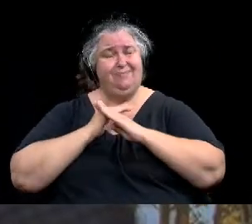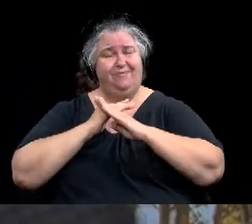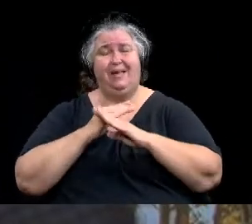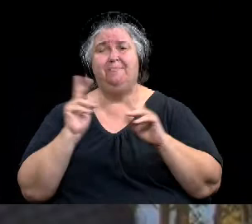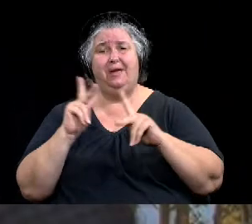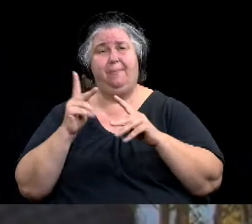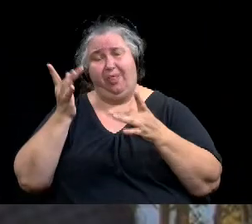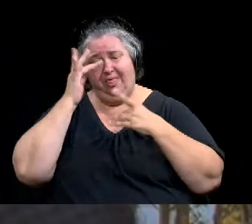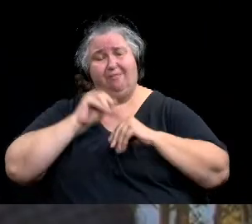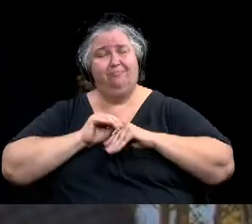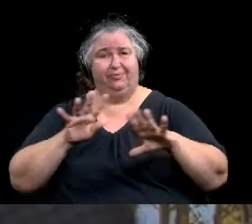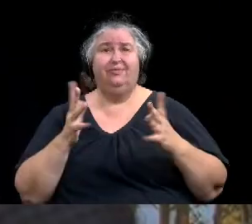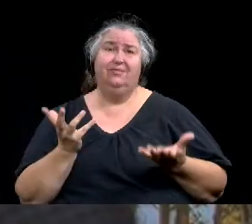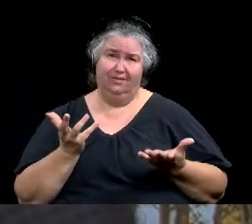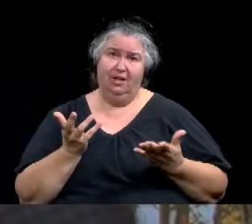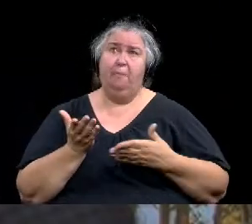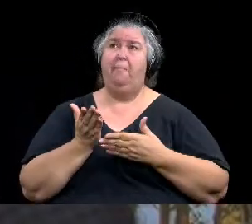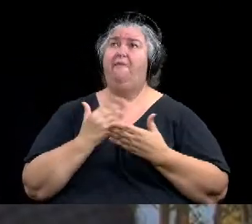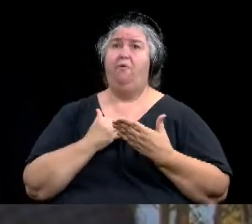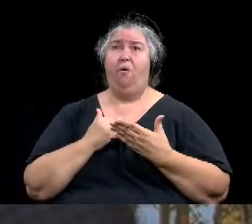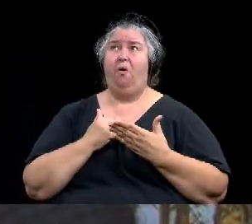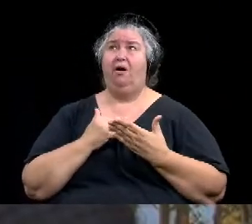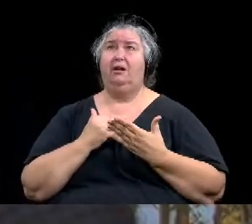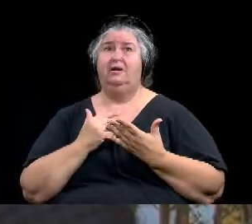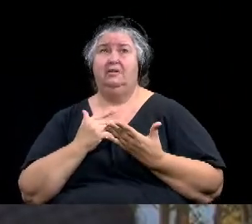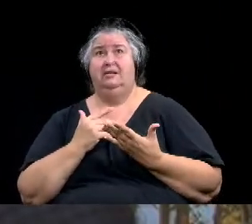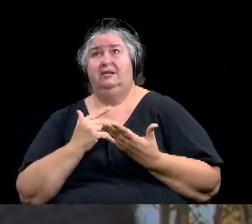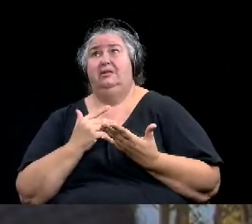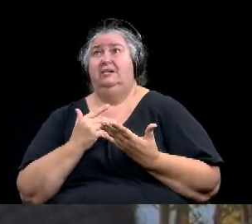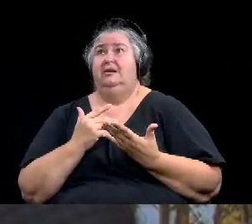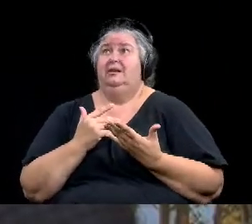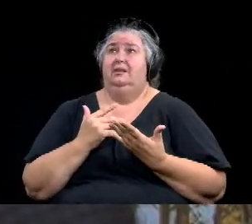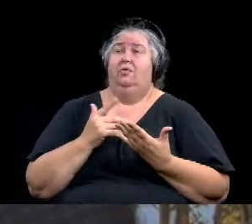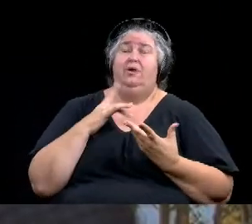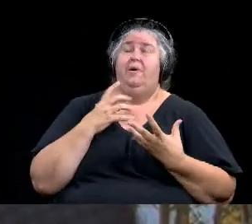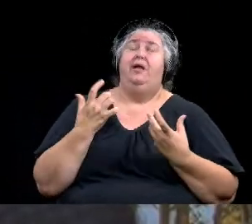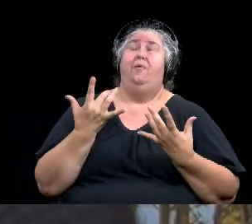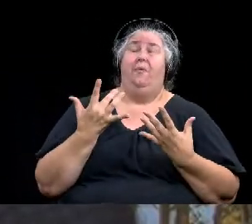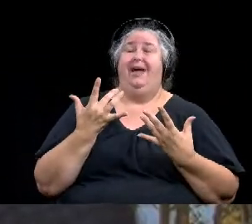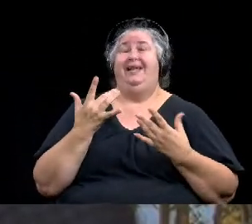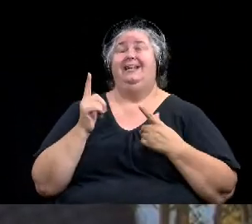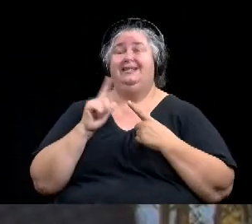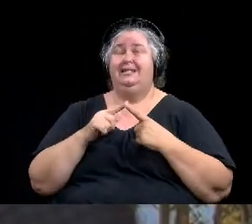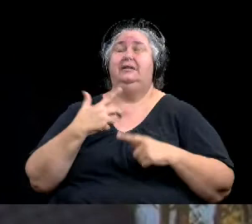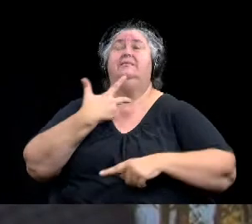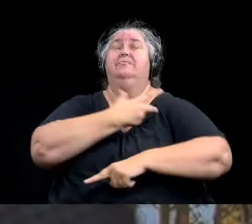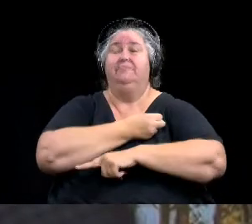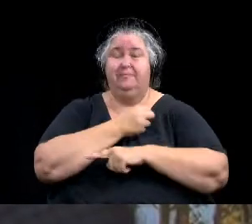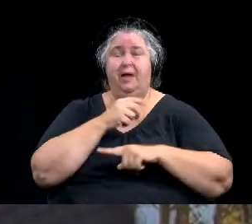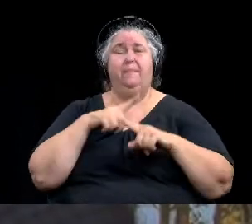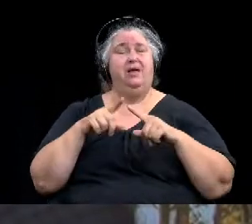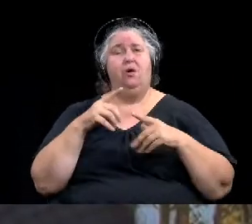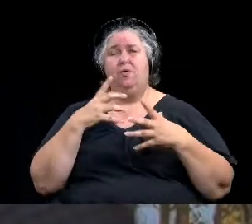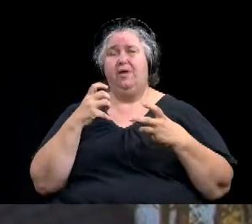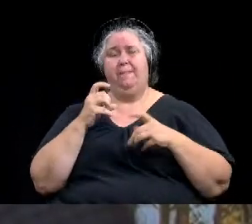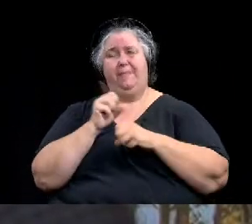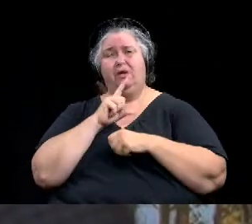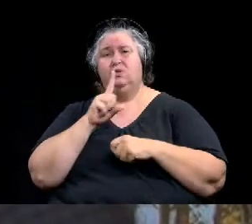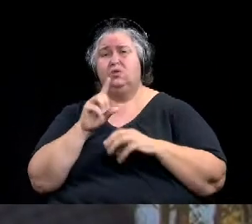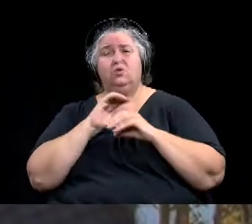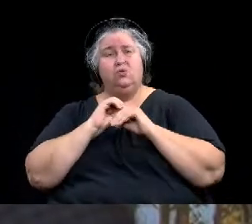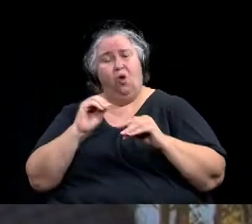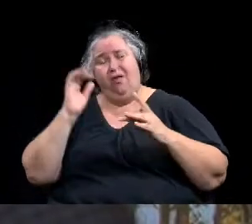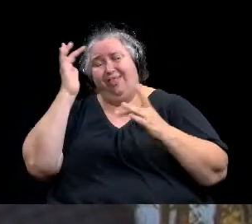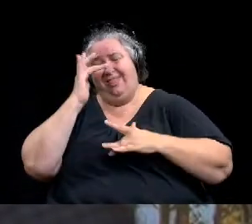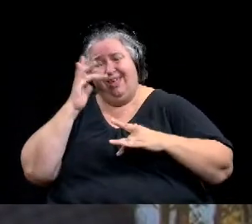from getting this virus before there is a safe and effective vaccine, or at least better therapeutic drugs available. This will lower